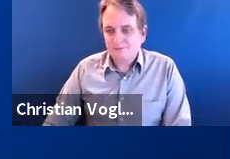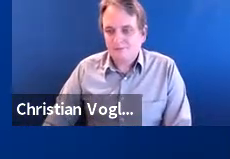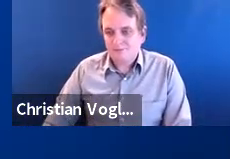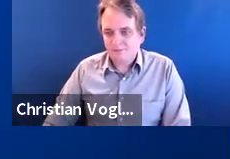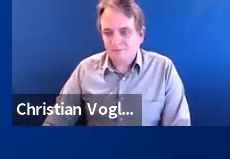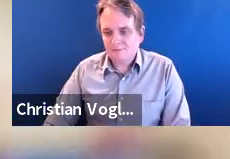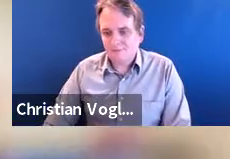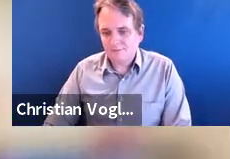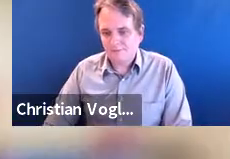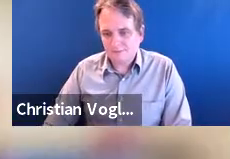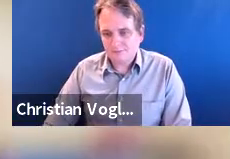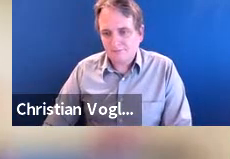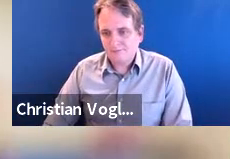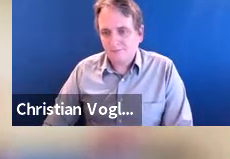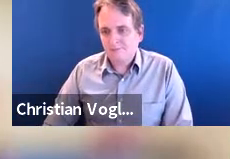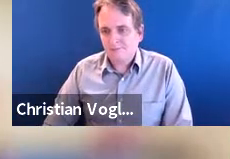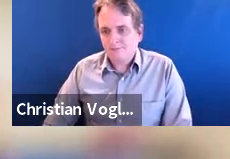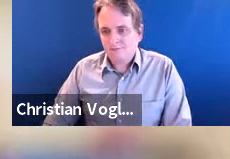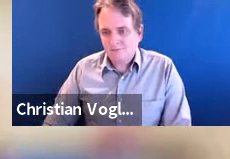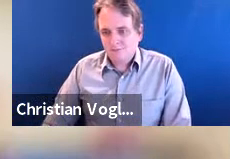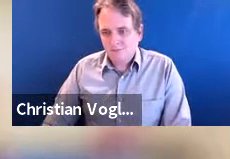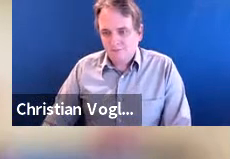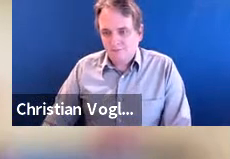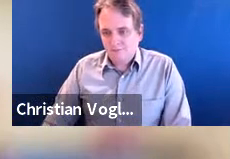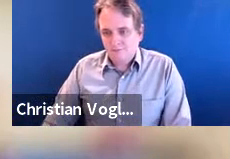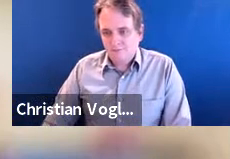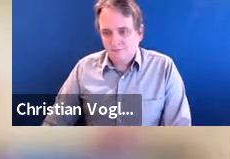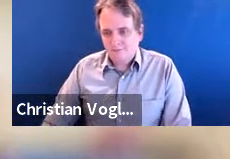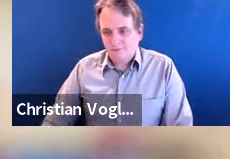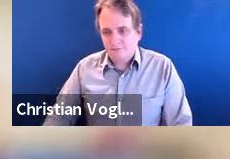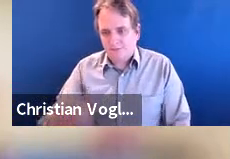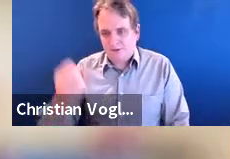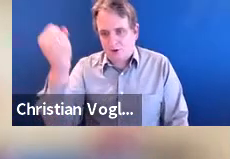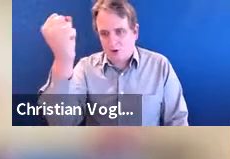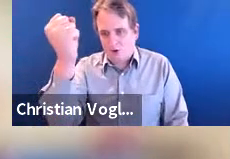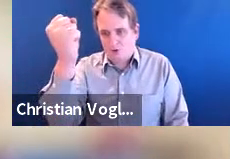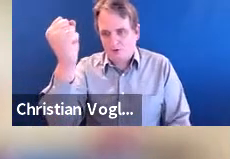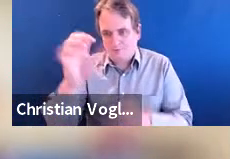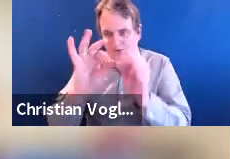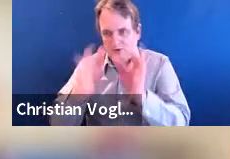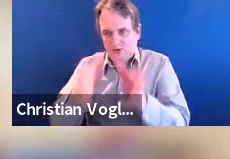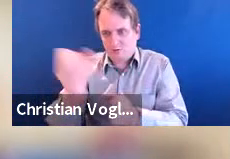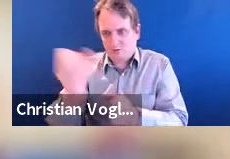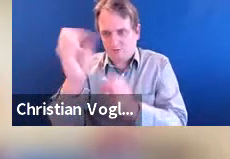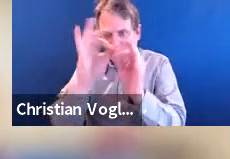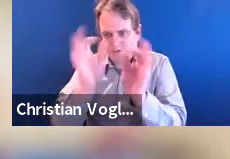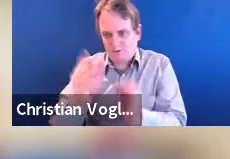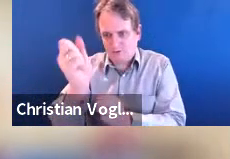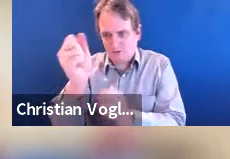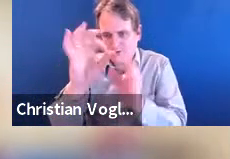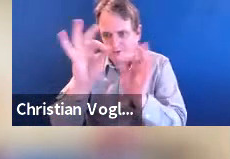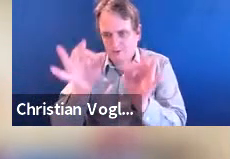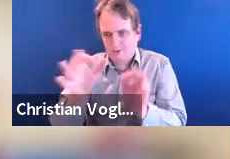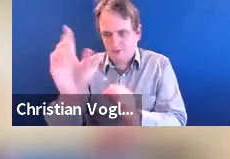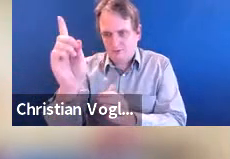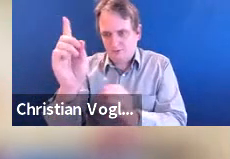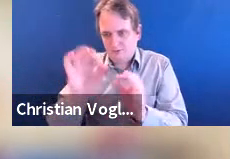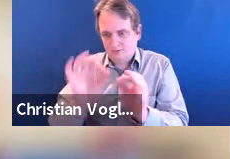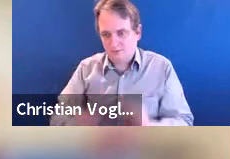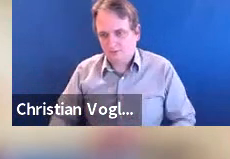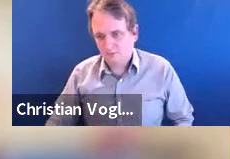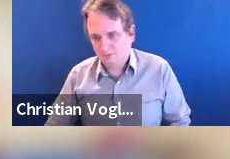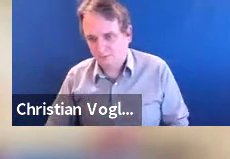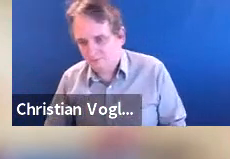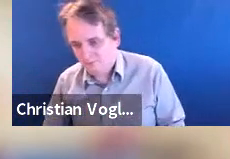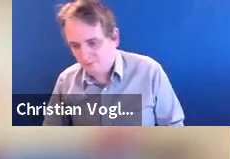Thank you so much, Dr. Vogler. And we're gonna go right now into the open discussion. Bruce,